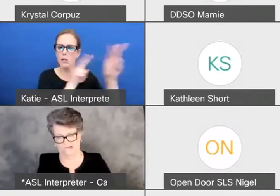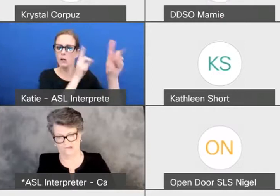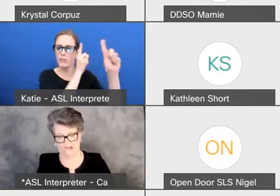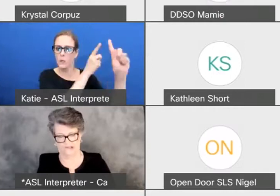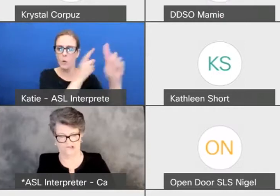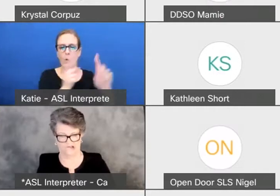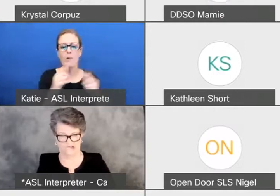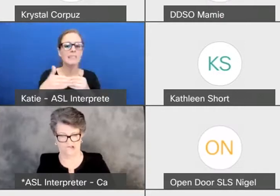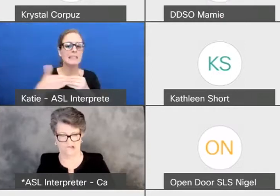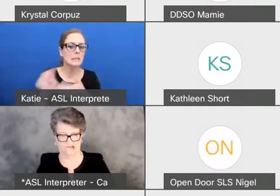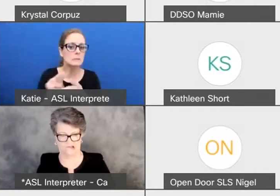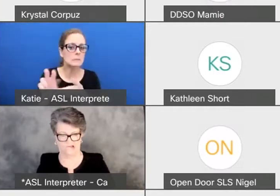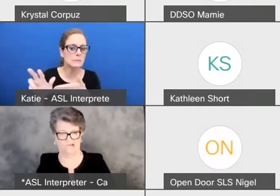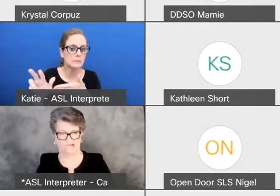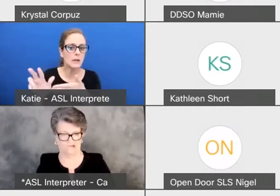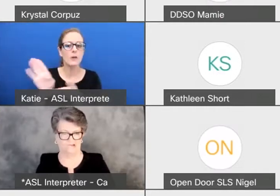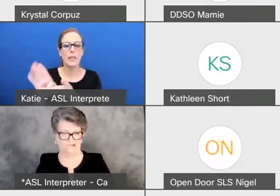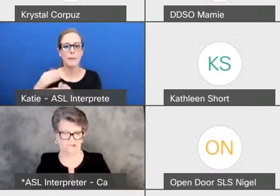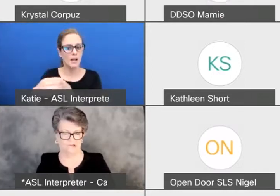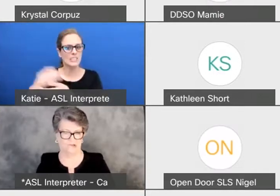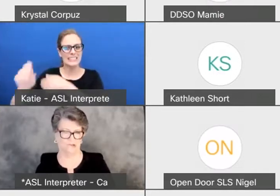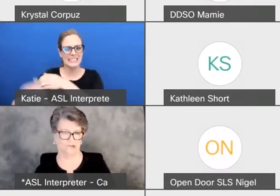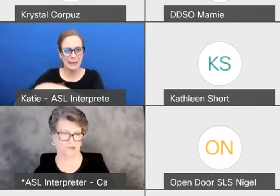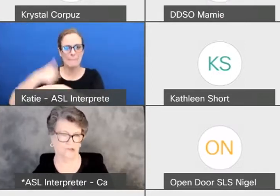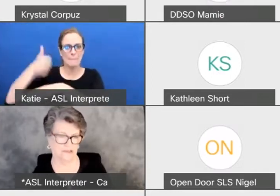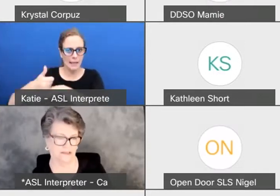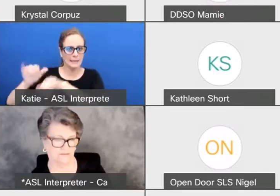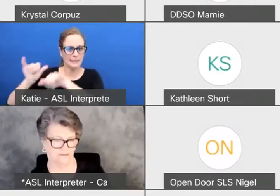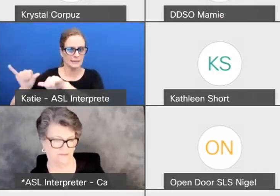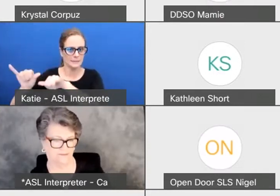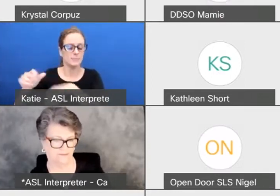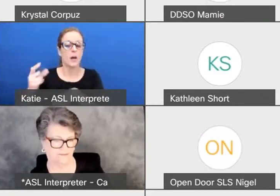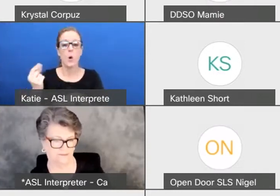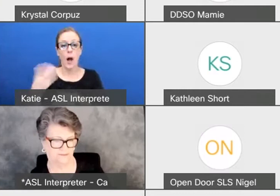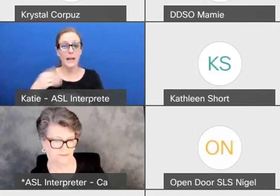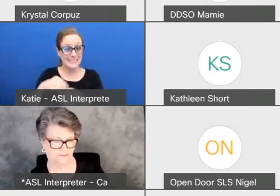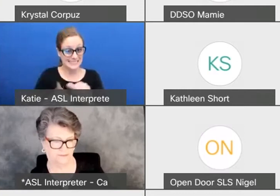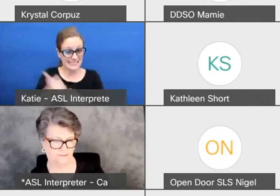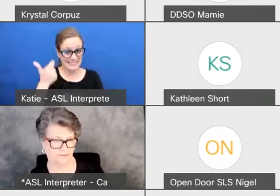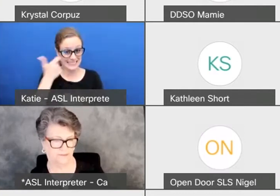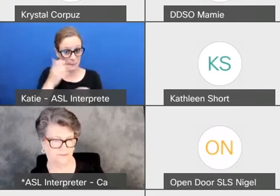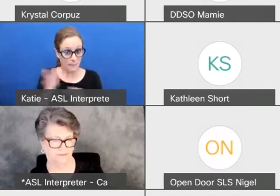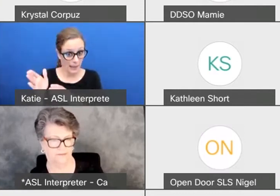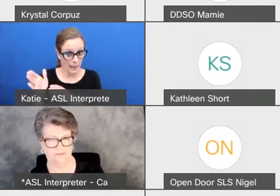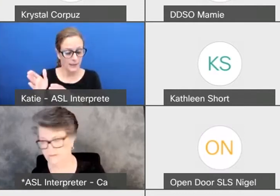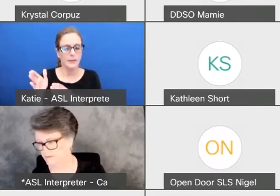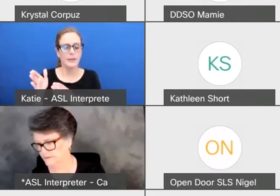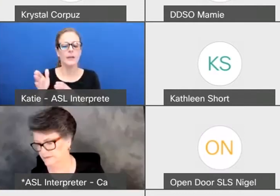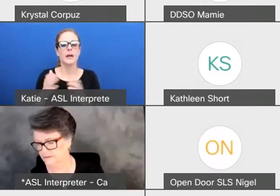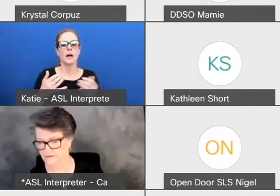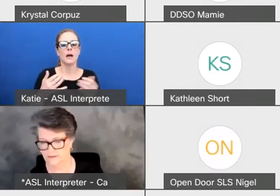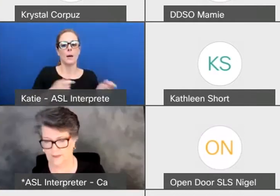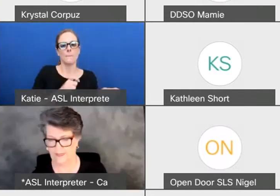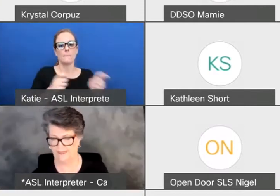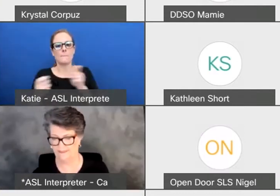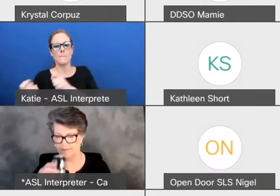next couple of weeks to get the budget in place. What it has been included in the newest plan is modernizing regional center core